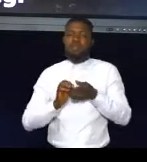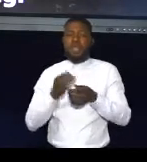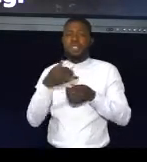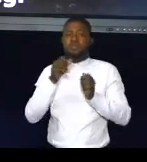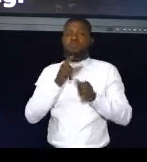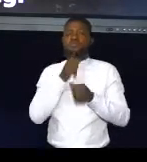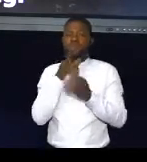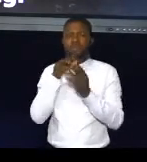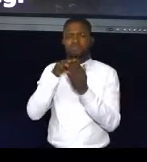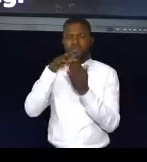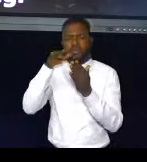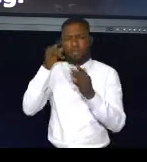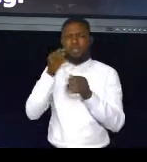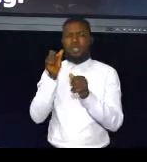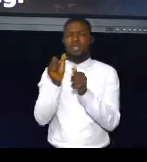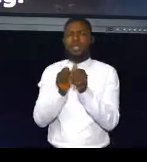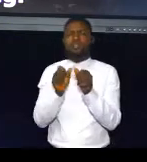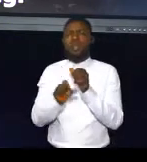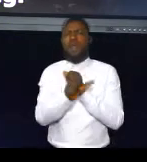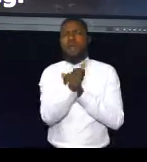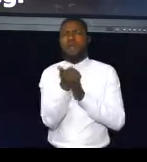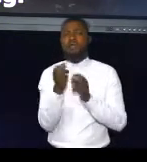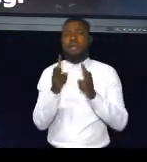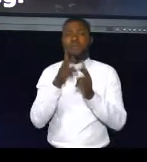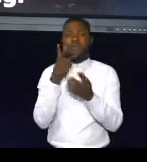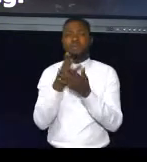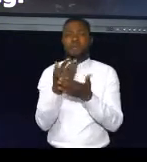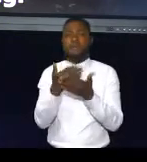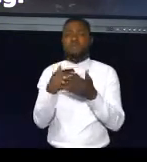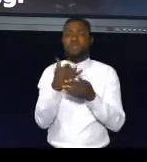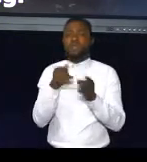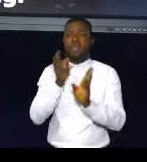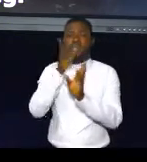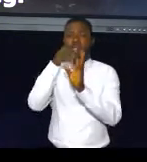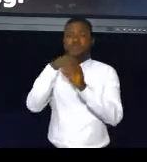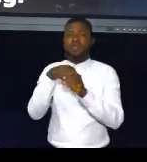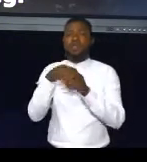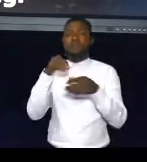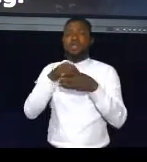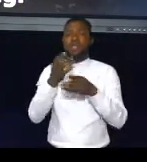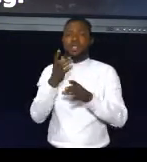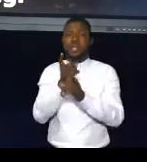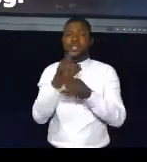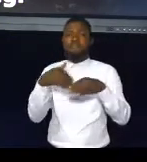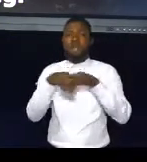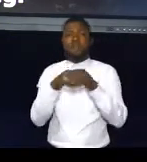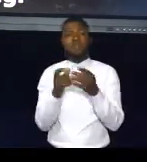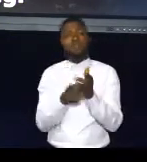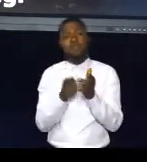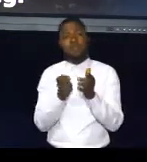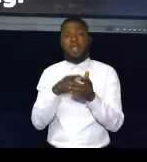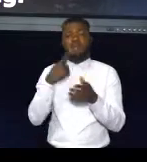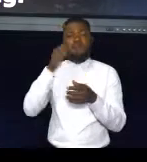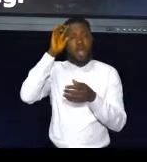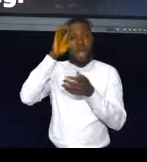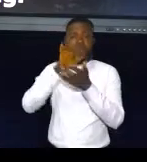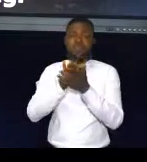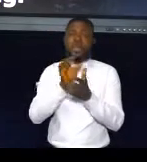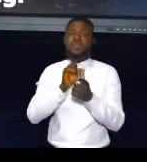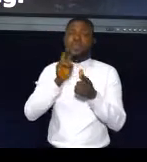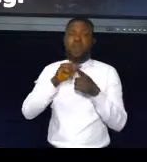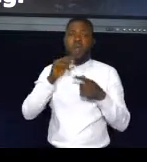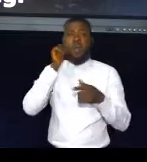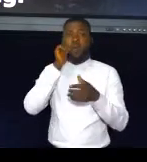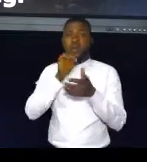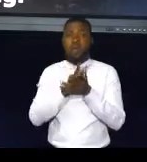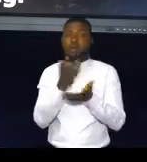not study each other before they fully involved in getting married. And at times, the husband